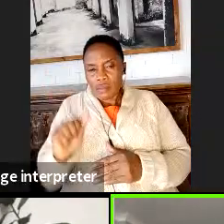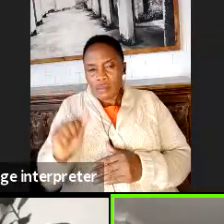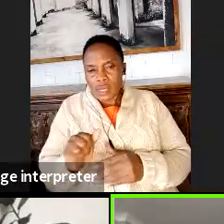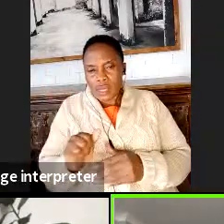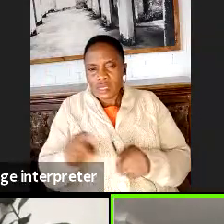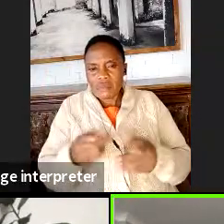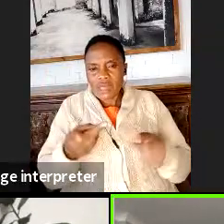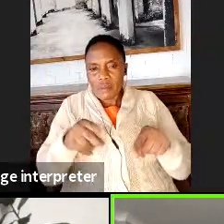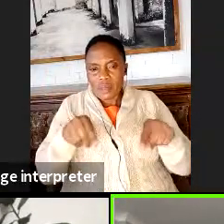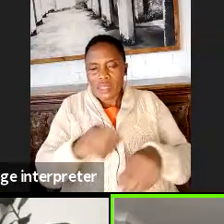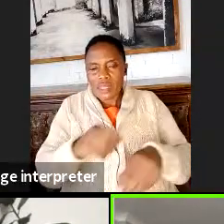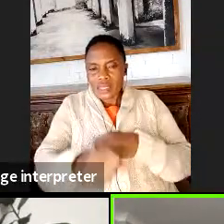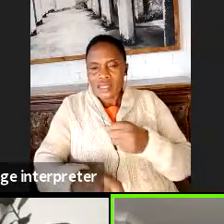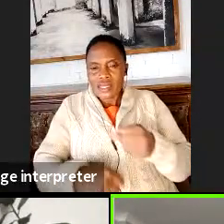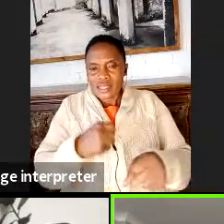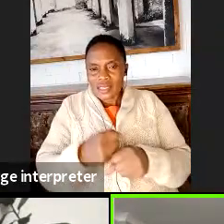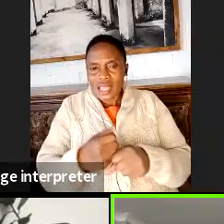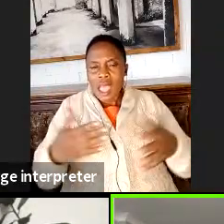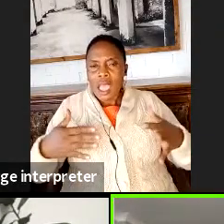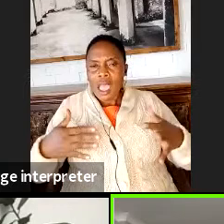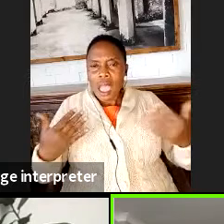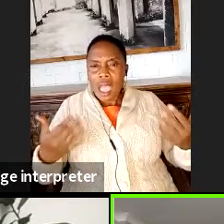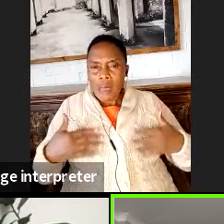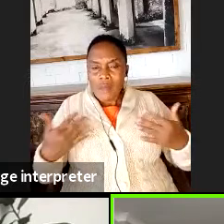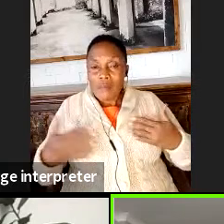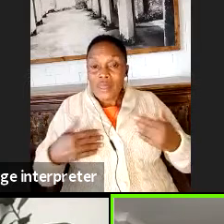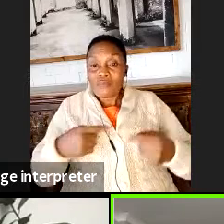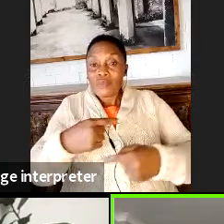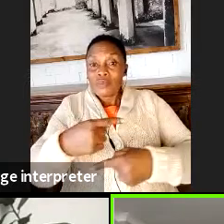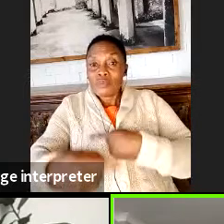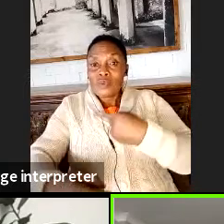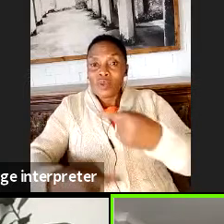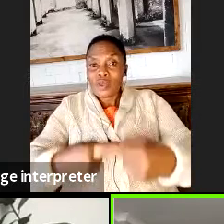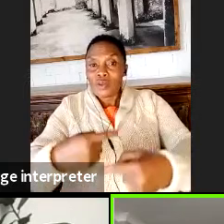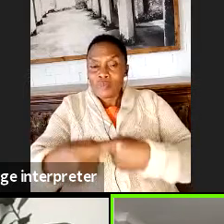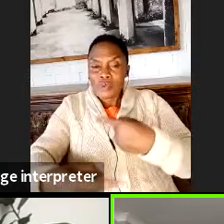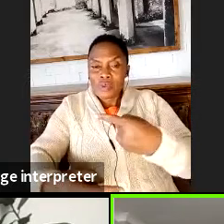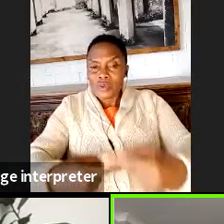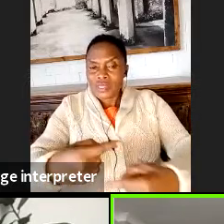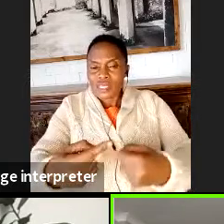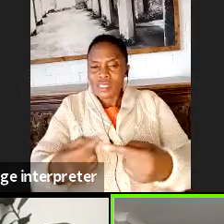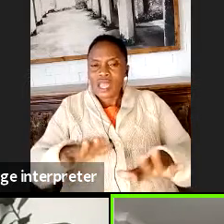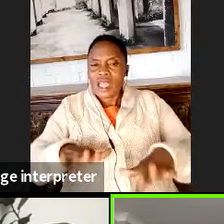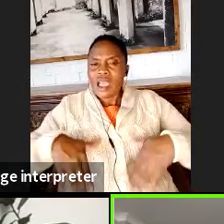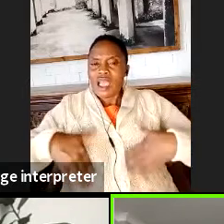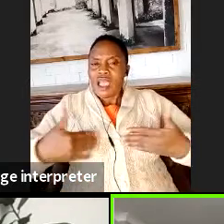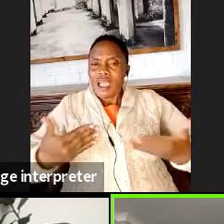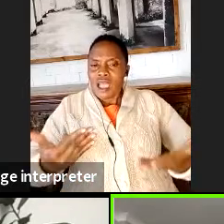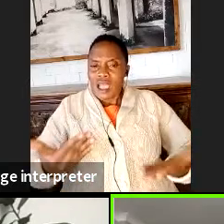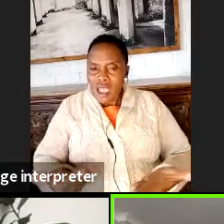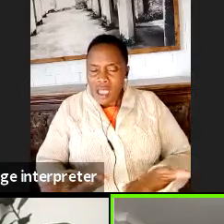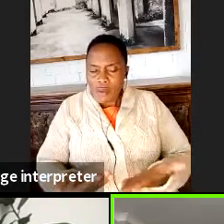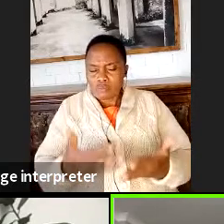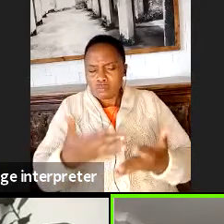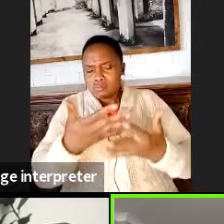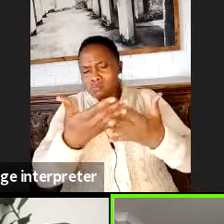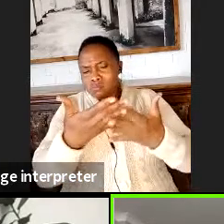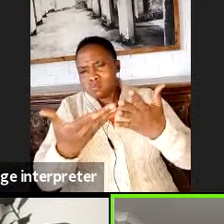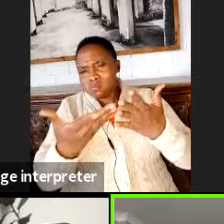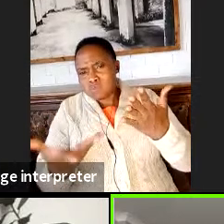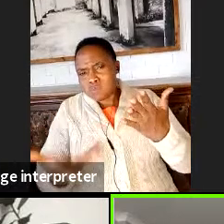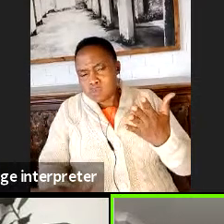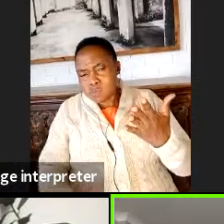year. So how that process was for us. It entailed, first of